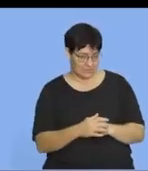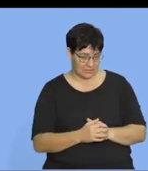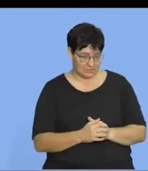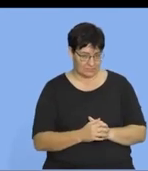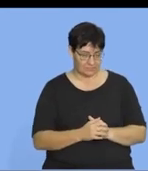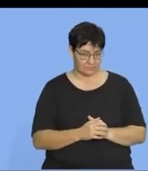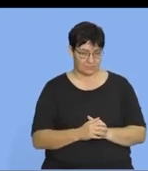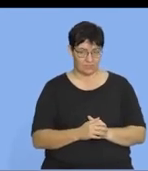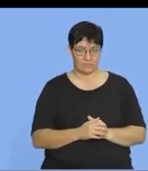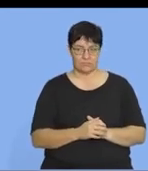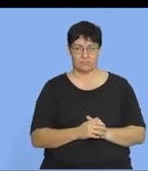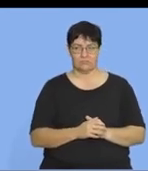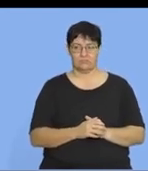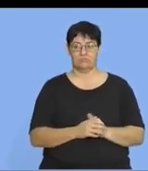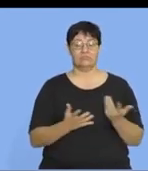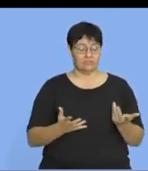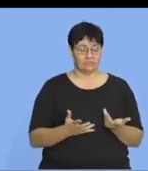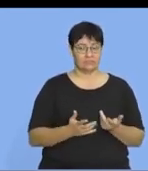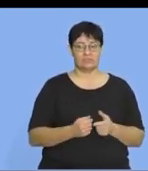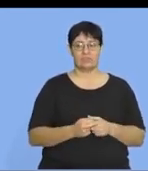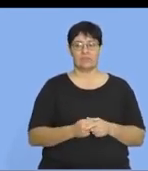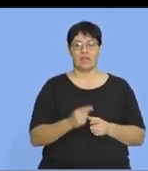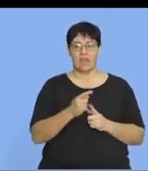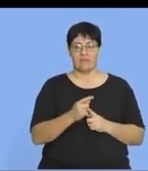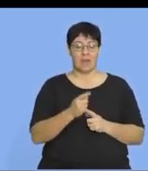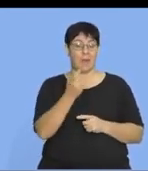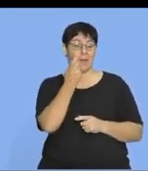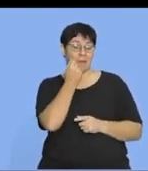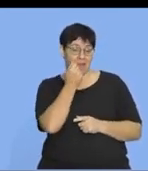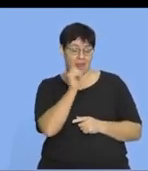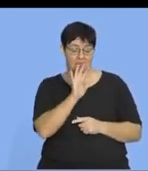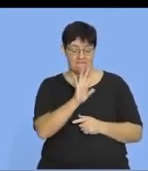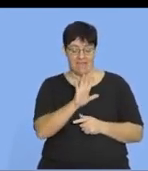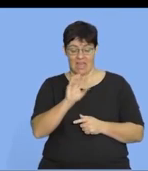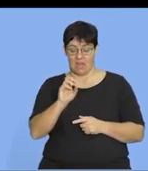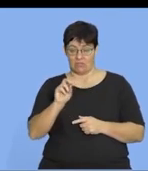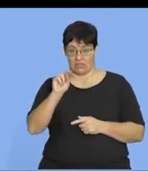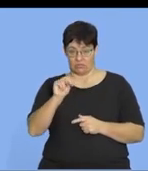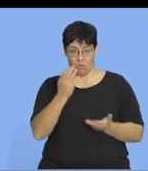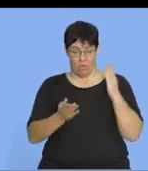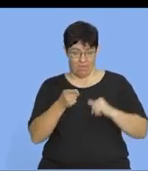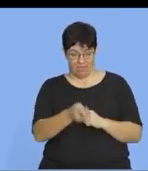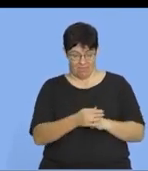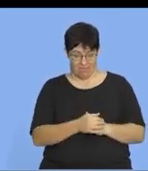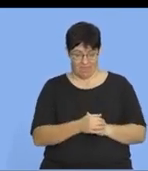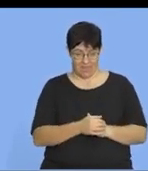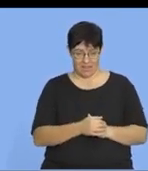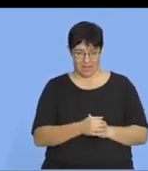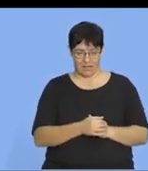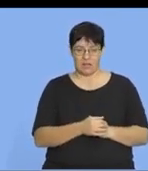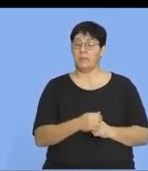a man weighs 500 newtons on Earth, what will his